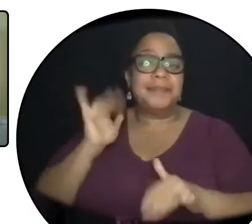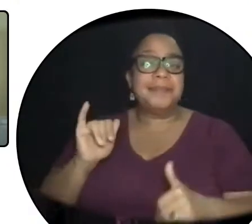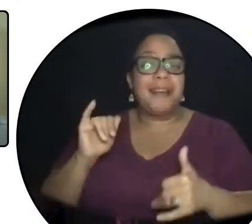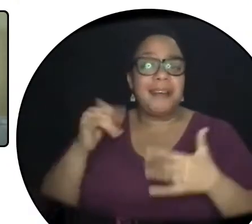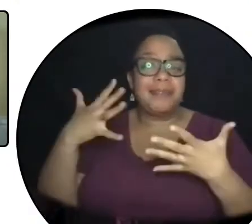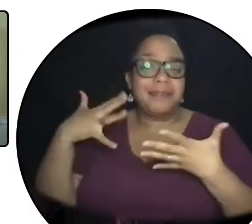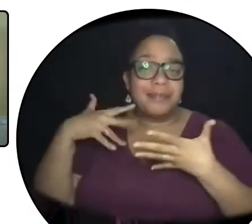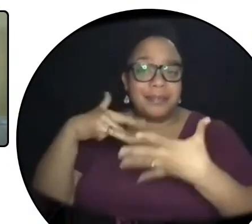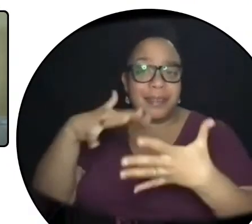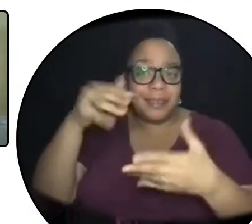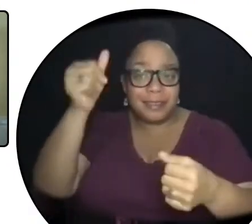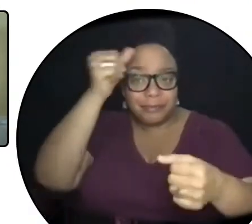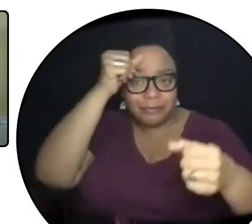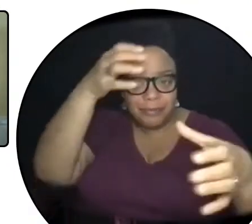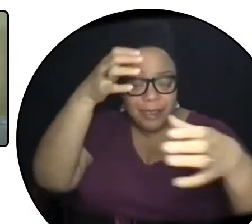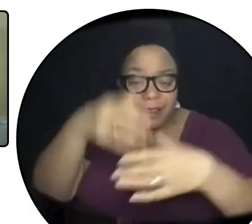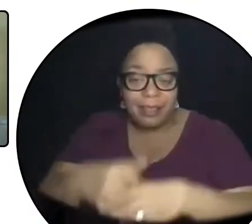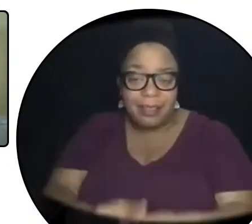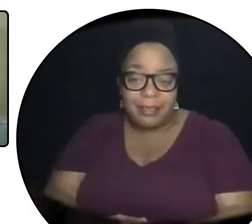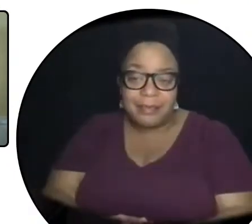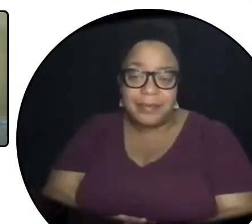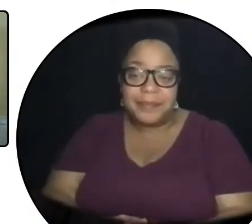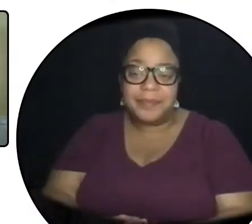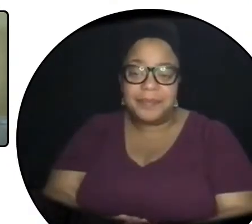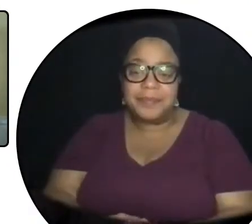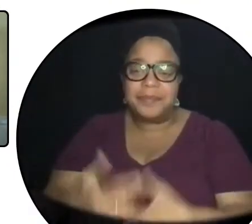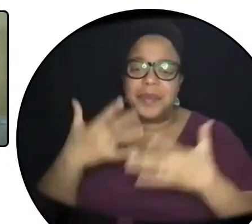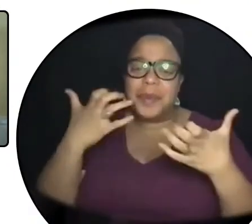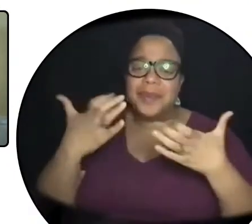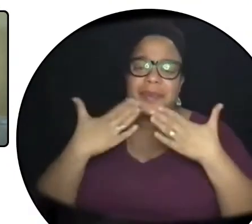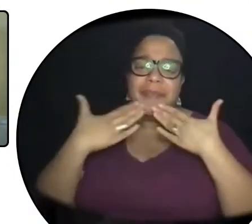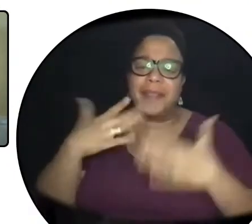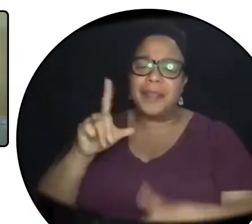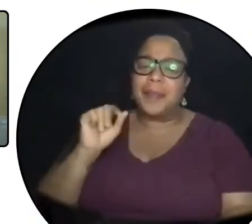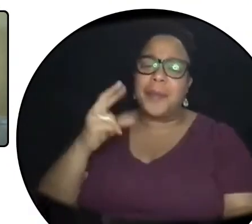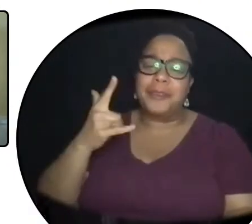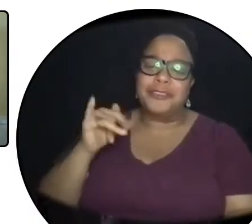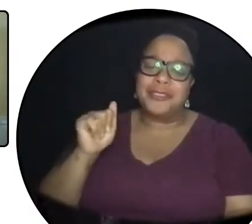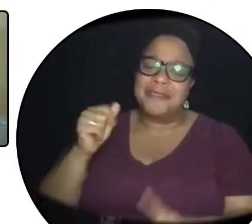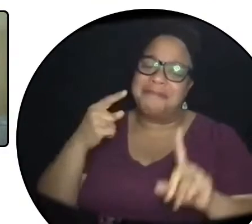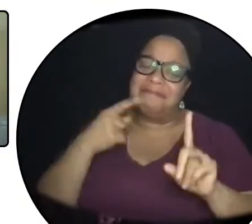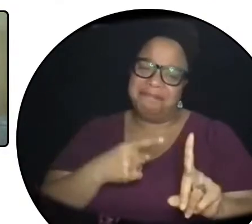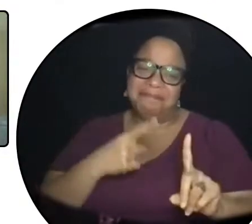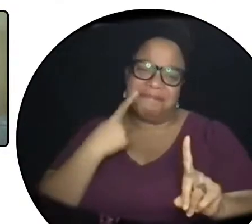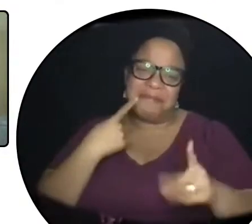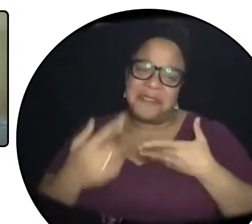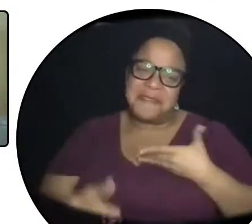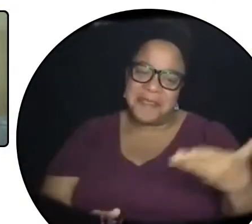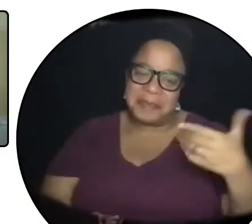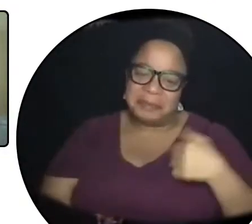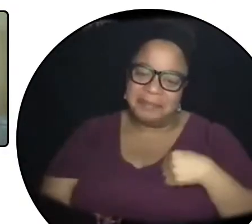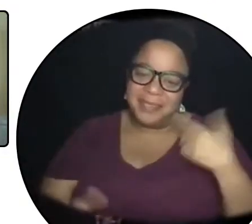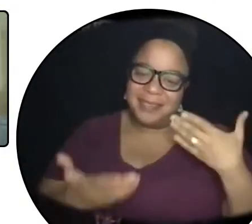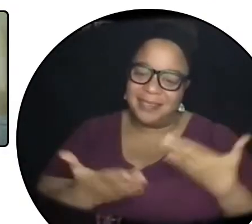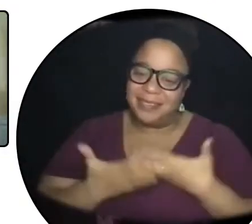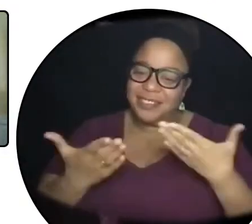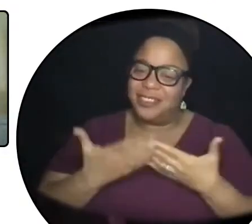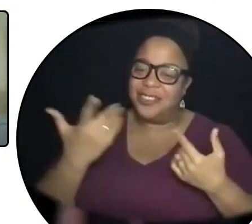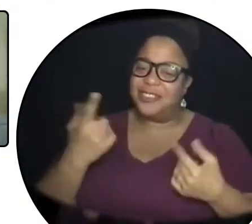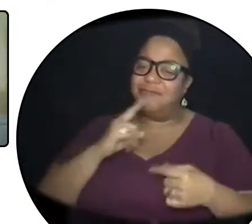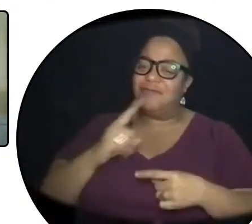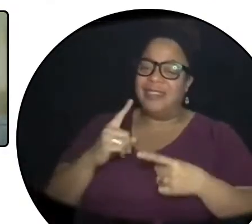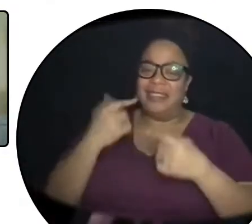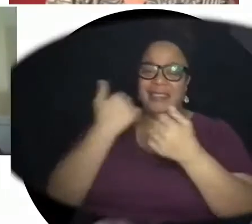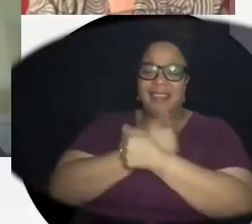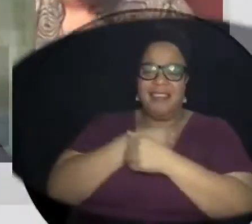And I really love the focus of this discussion, movement building and transnational freedom struggles,